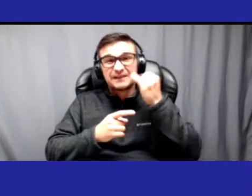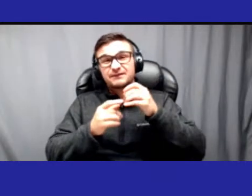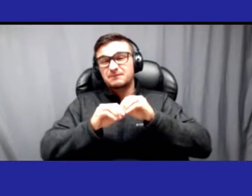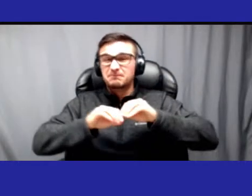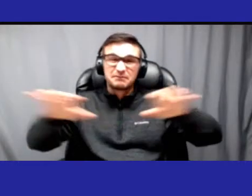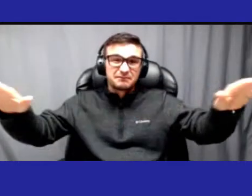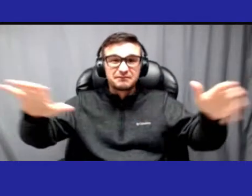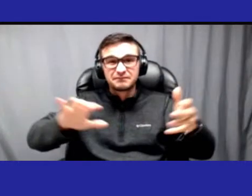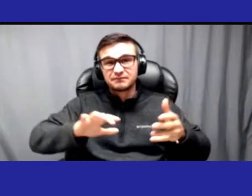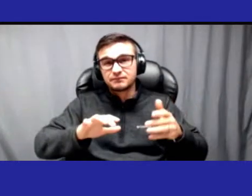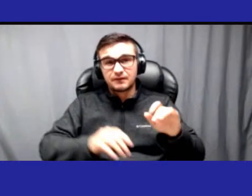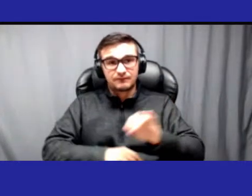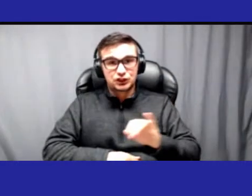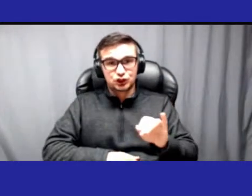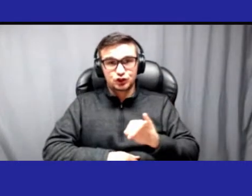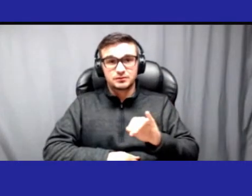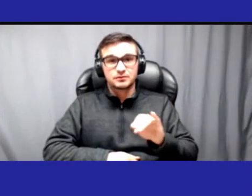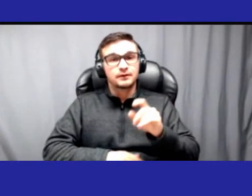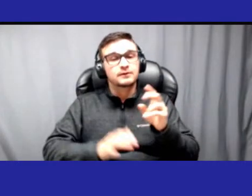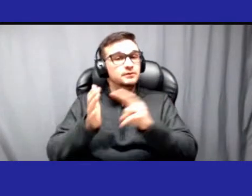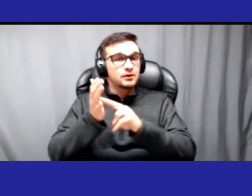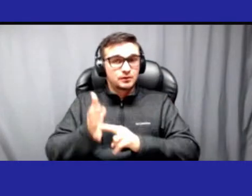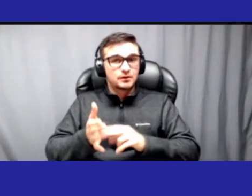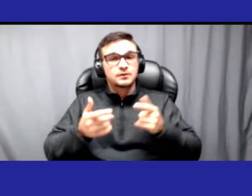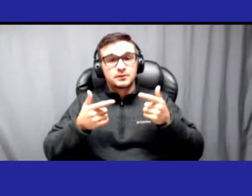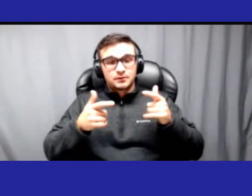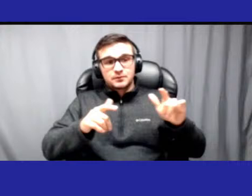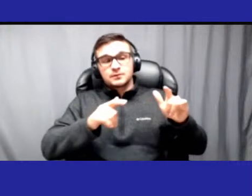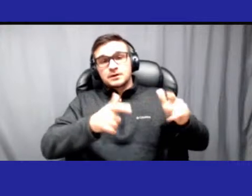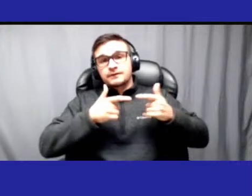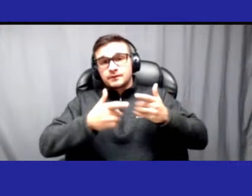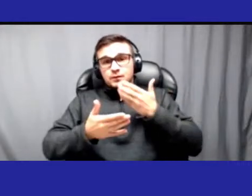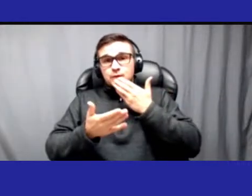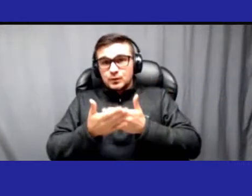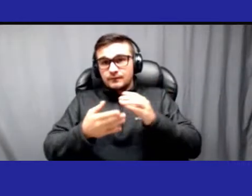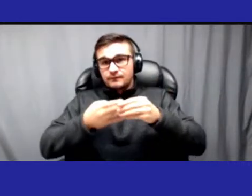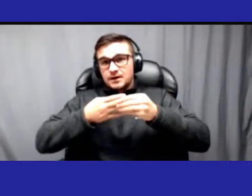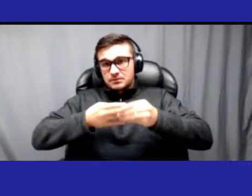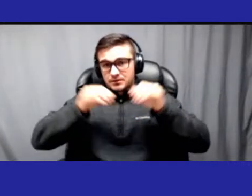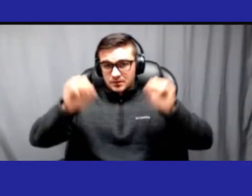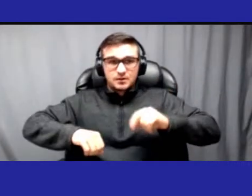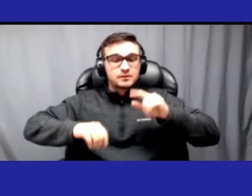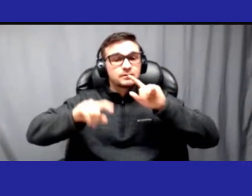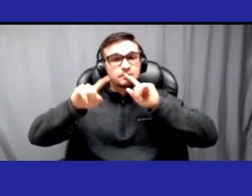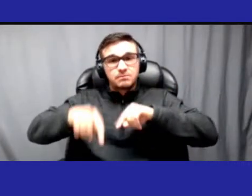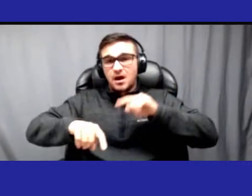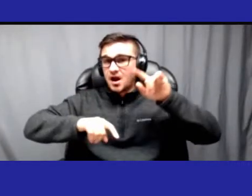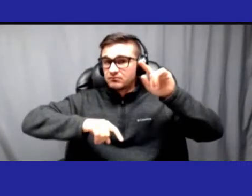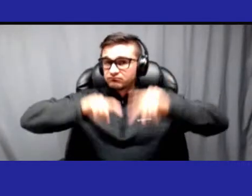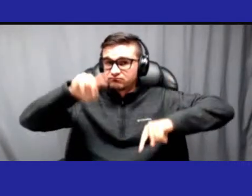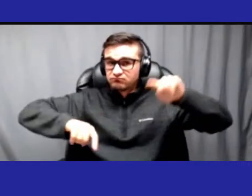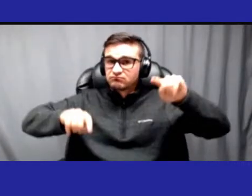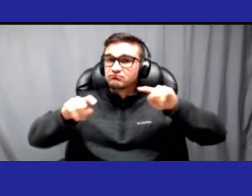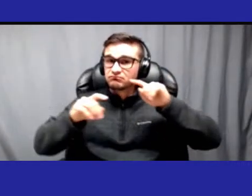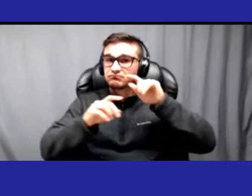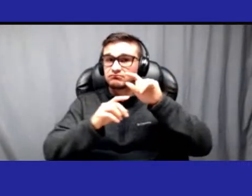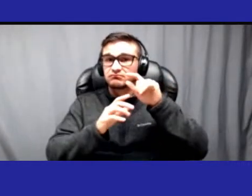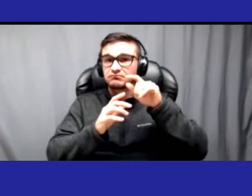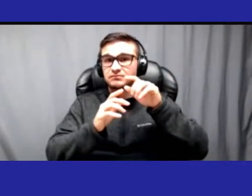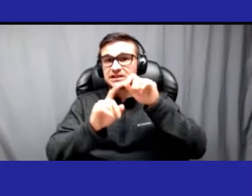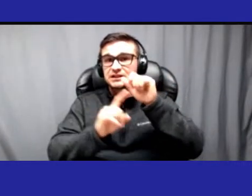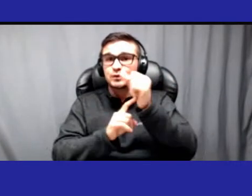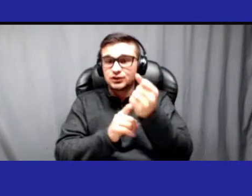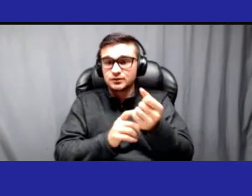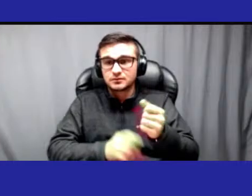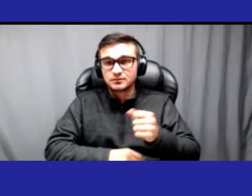that contract allows us a good bit of flexibility to be able to respond in a variety of settings. Okay, so not this contract, but that contract. This complements